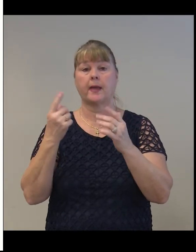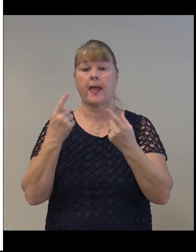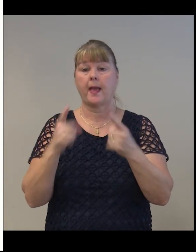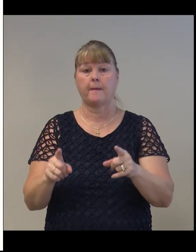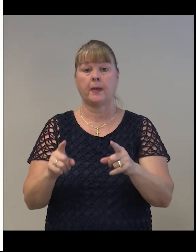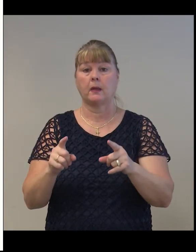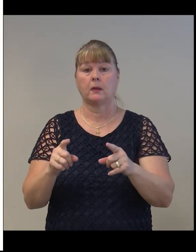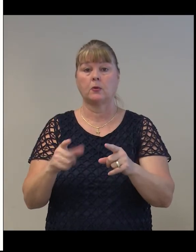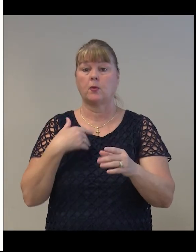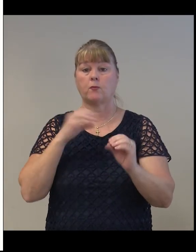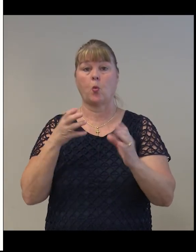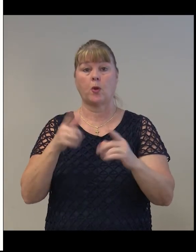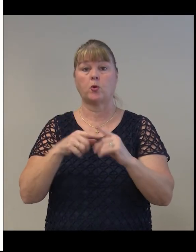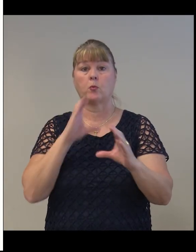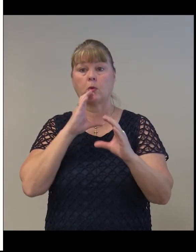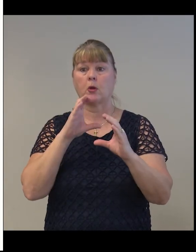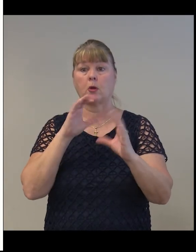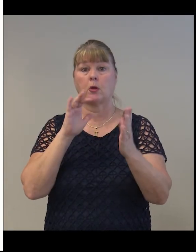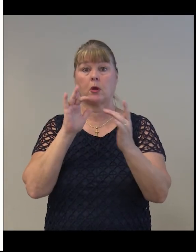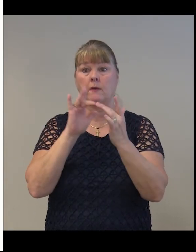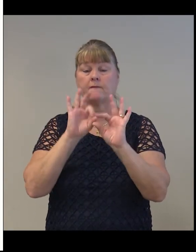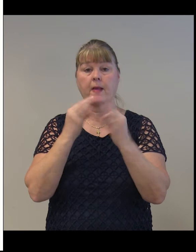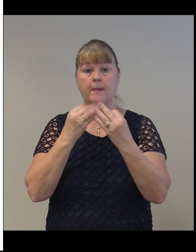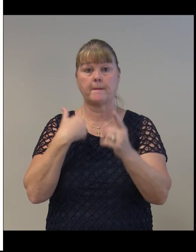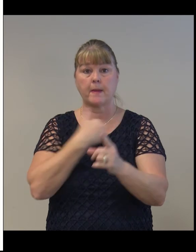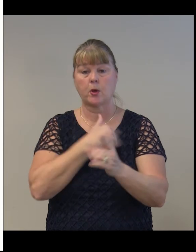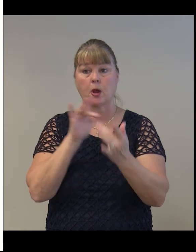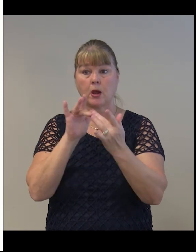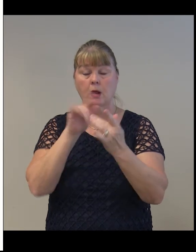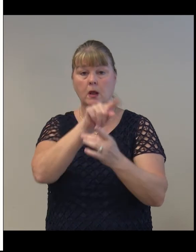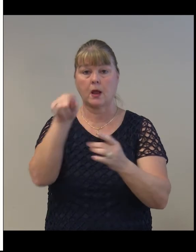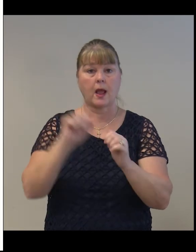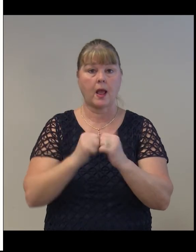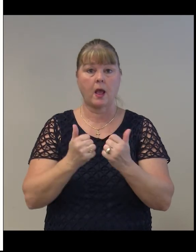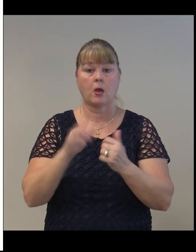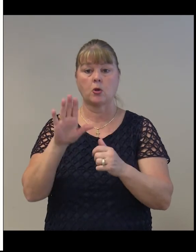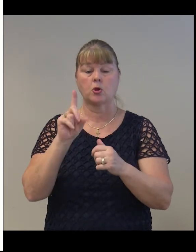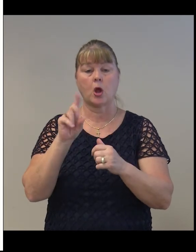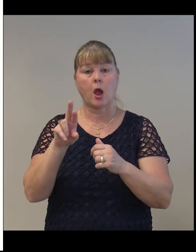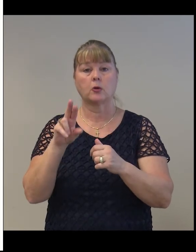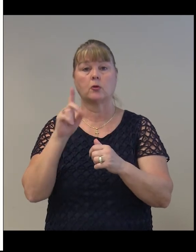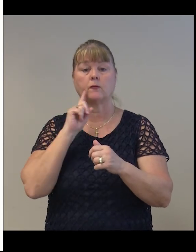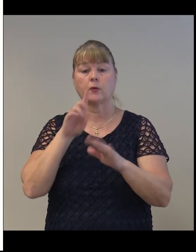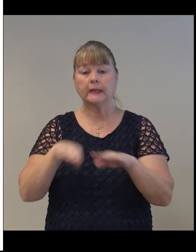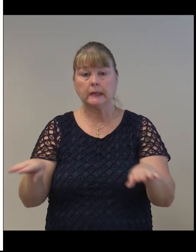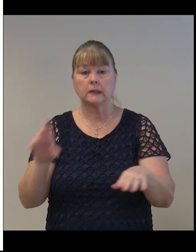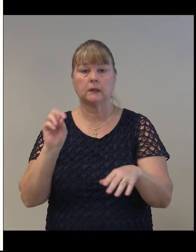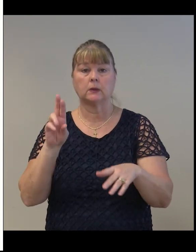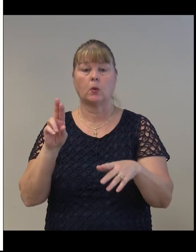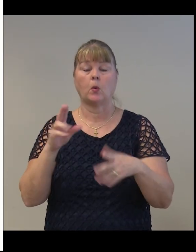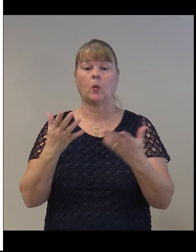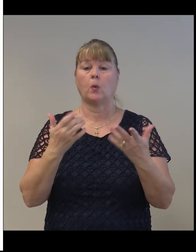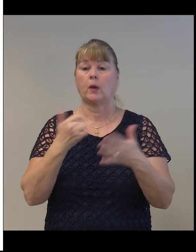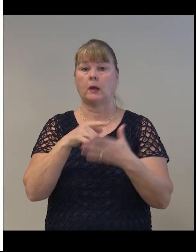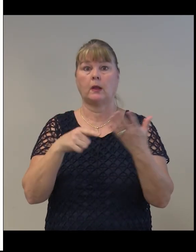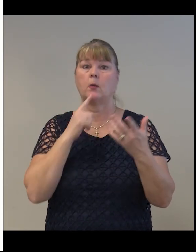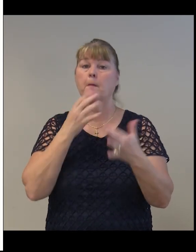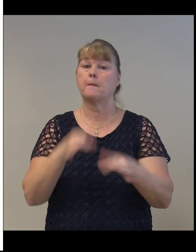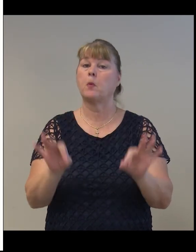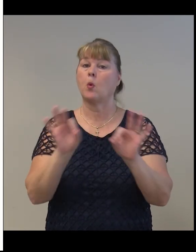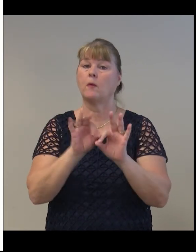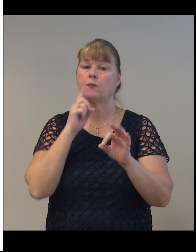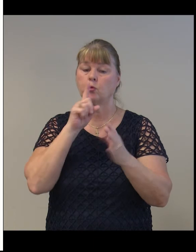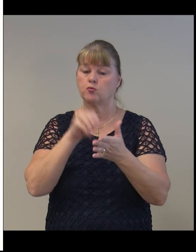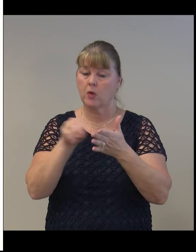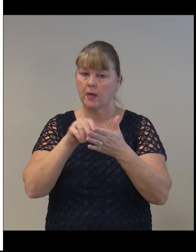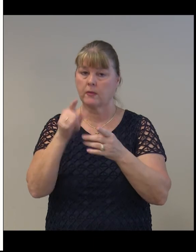down and you needed to contact family members, if you needed to contact the pediatrician, whatever it is, it's